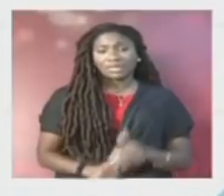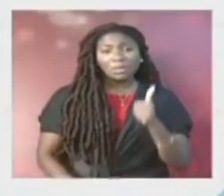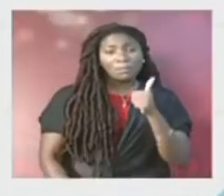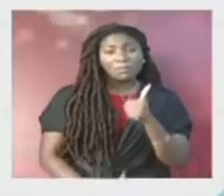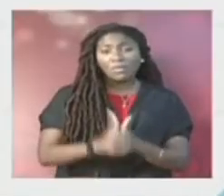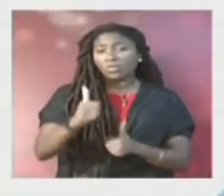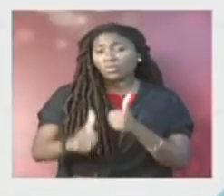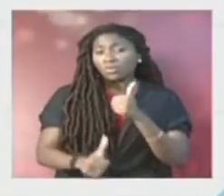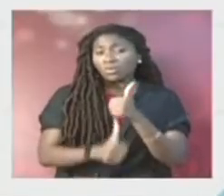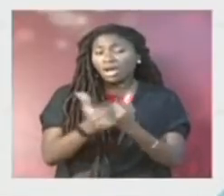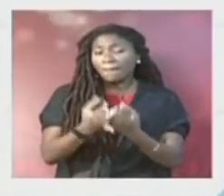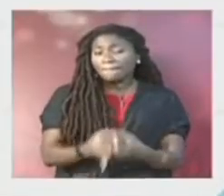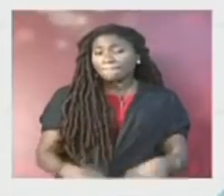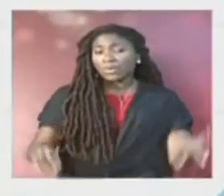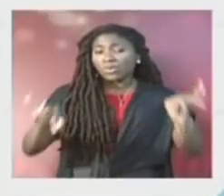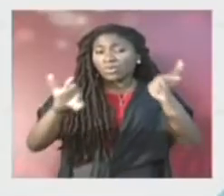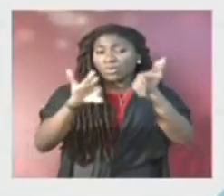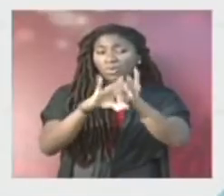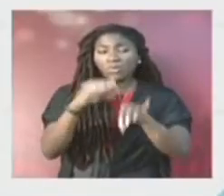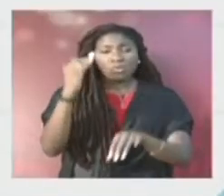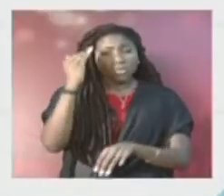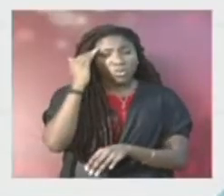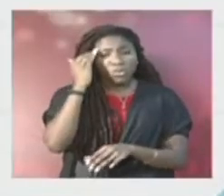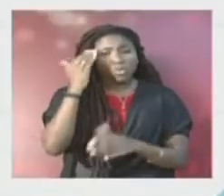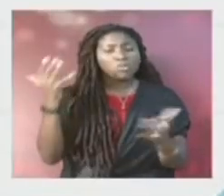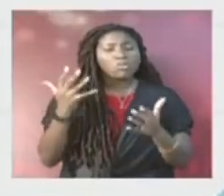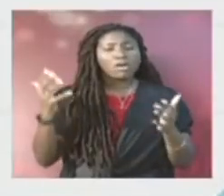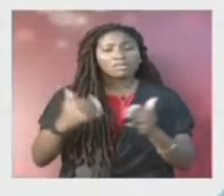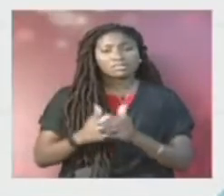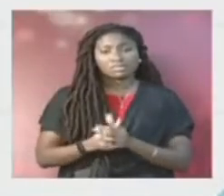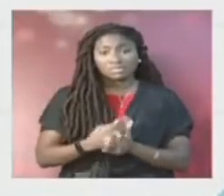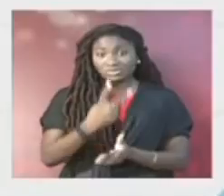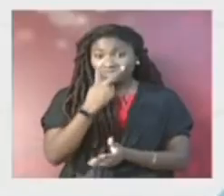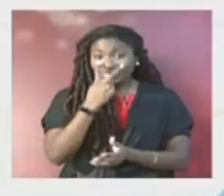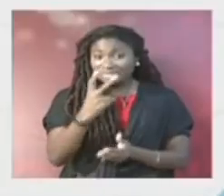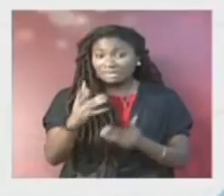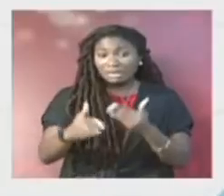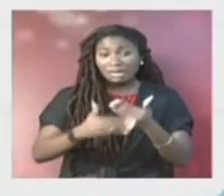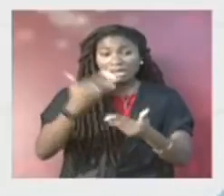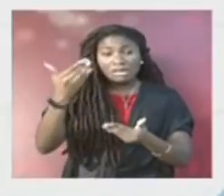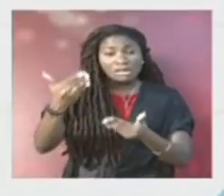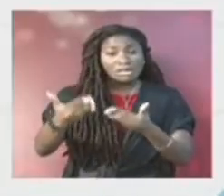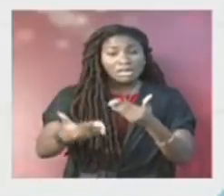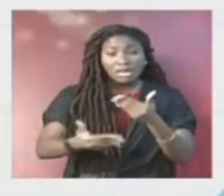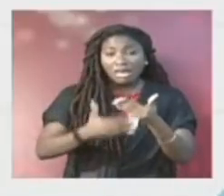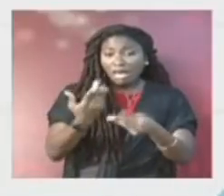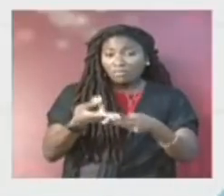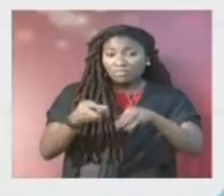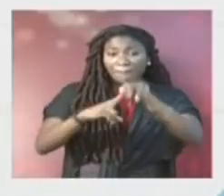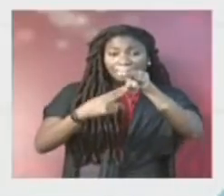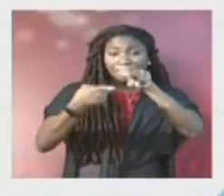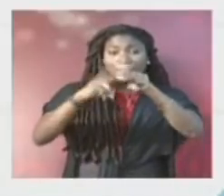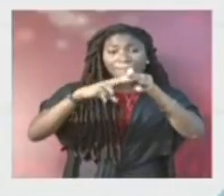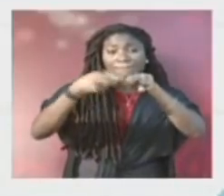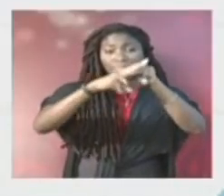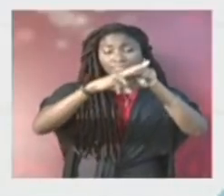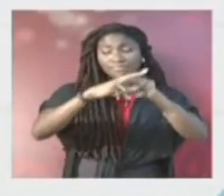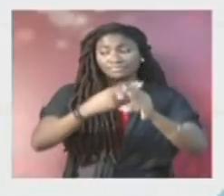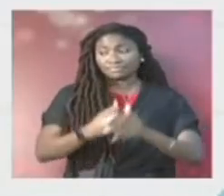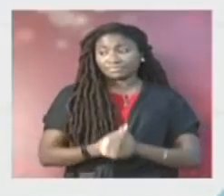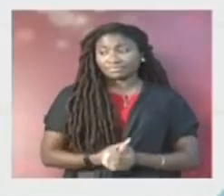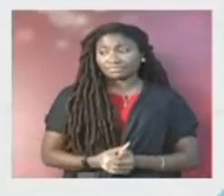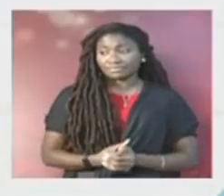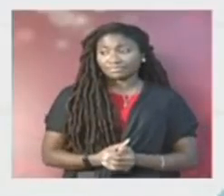about this is the speed at which our cumulative cases have the potential to double. So this table that we see on the top left